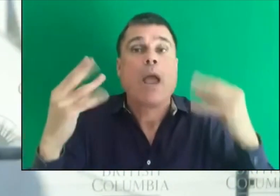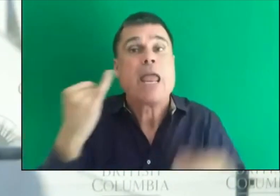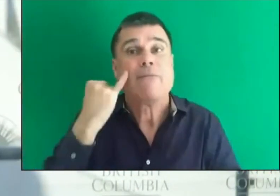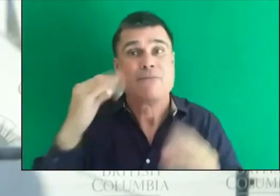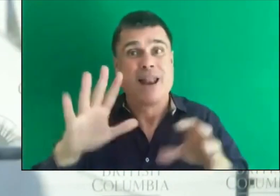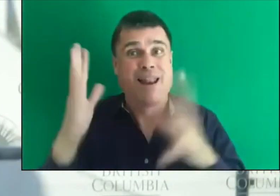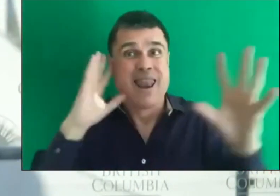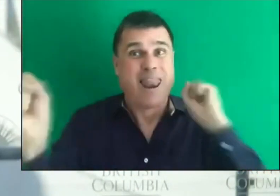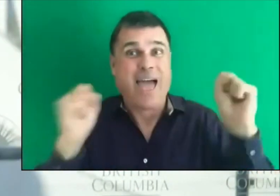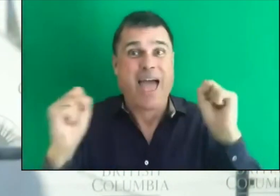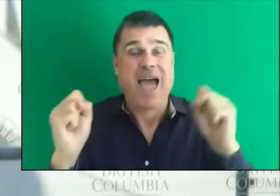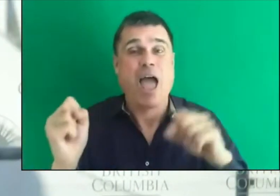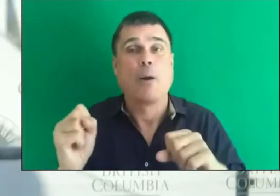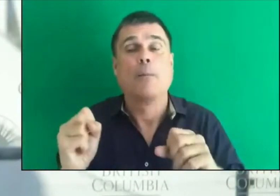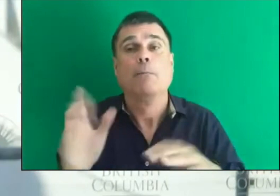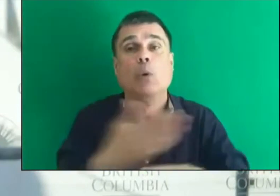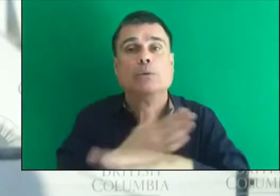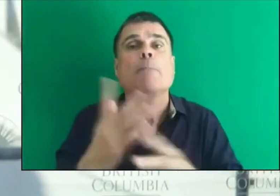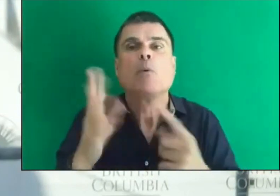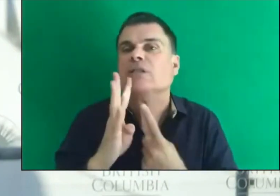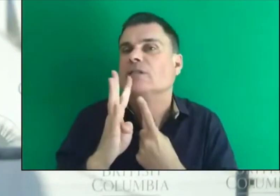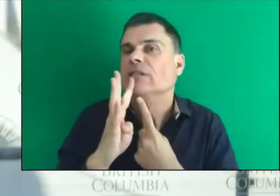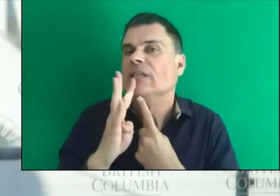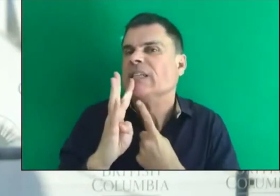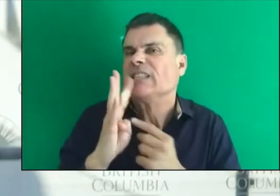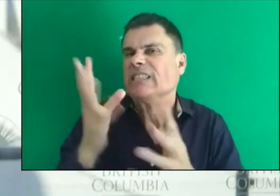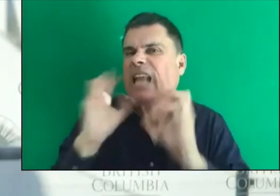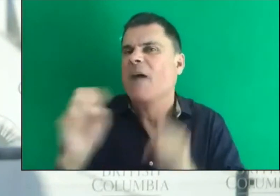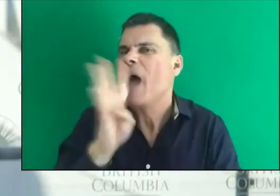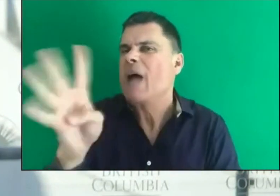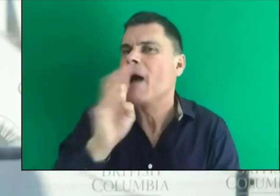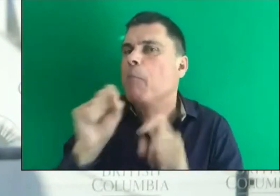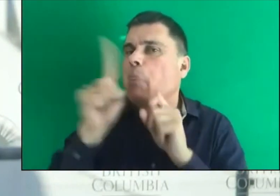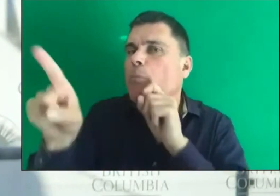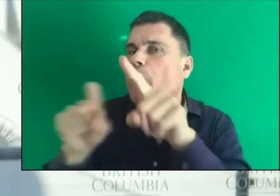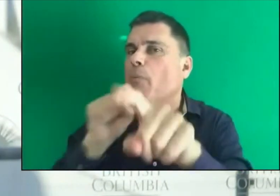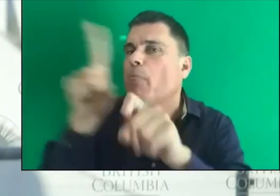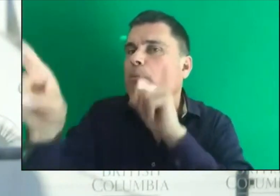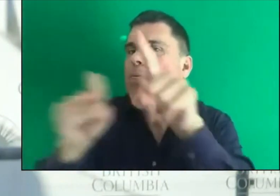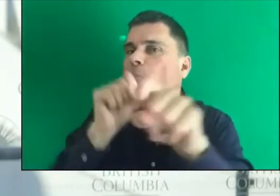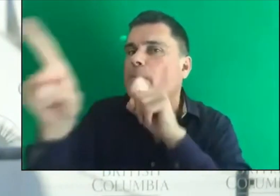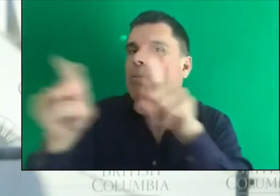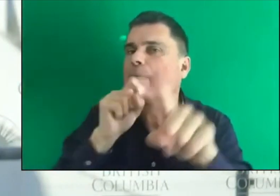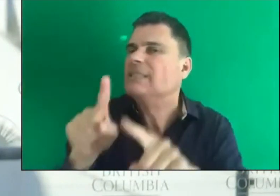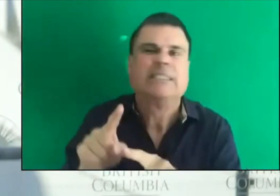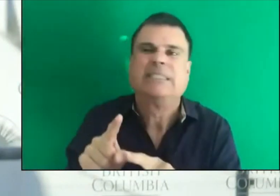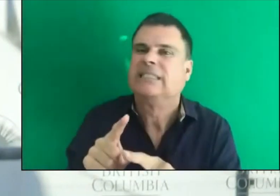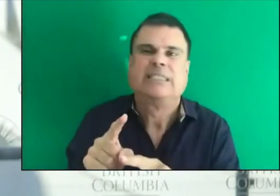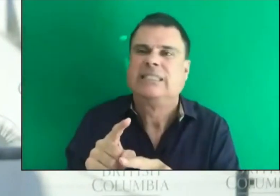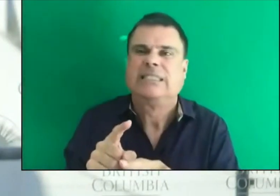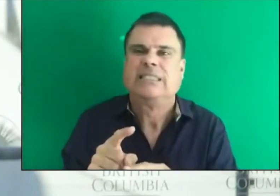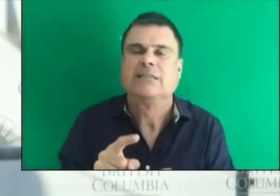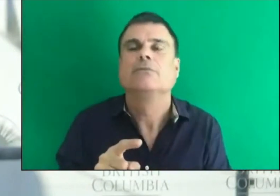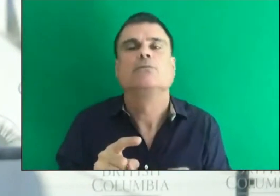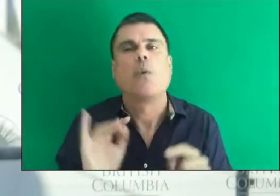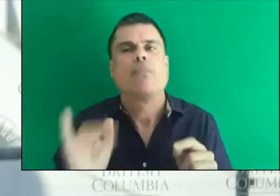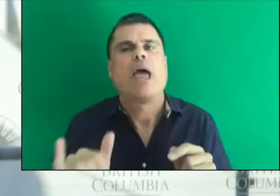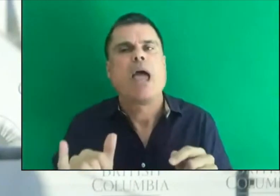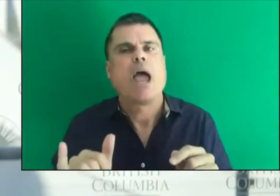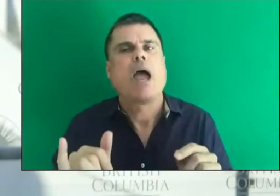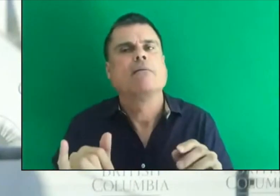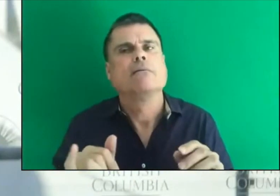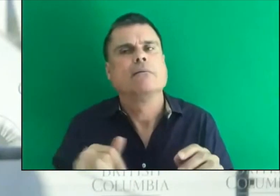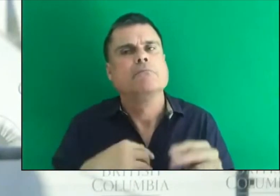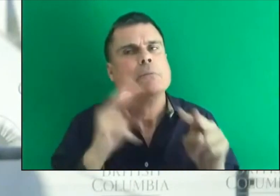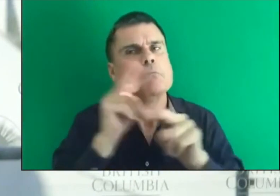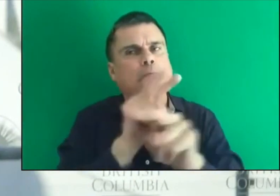barriers between bikes, for example, keeping the music down low so we're not shouting, making sure the ventilation is adequate. I know